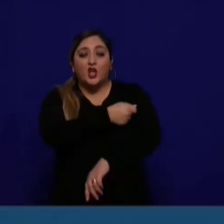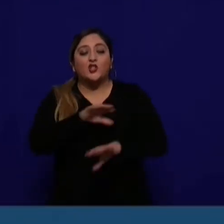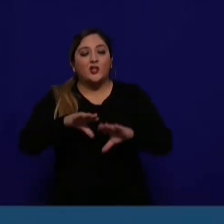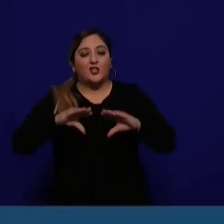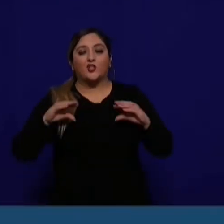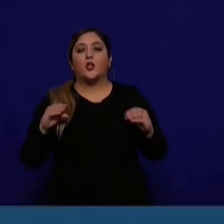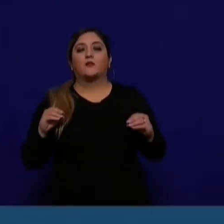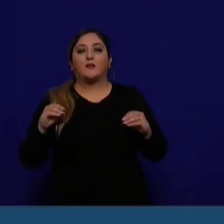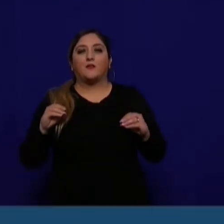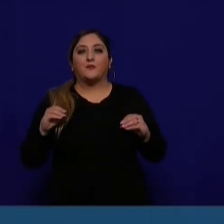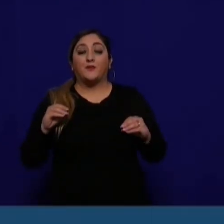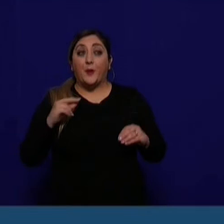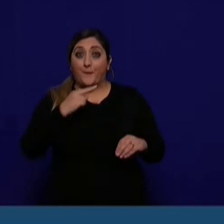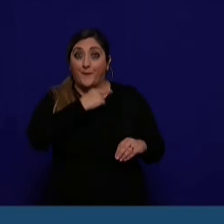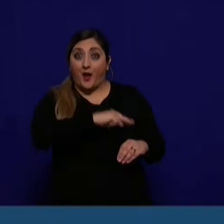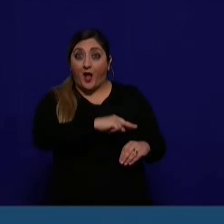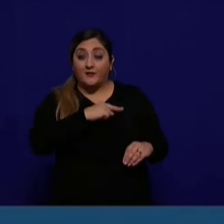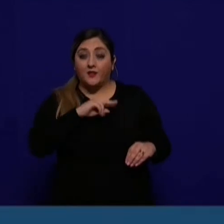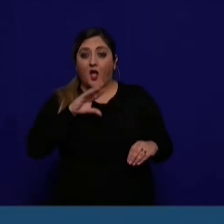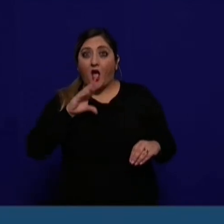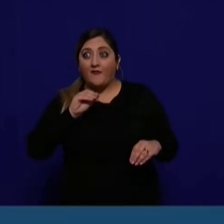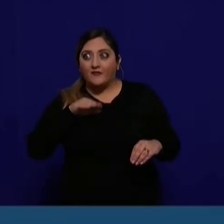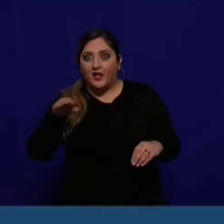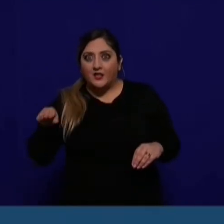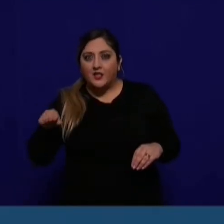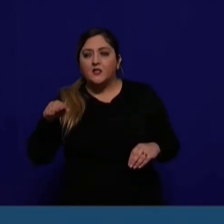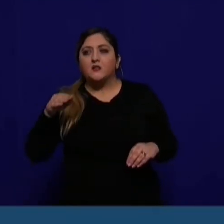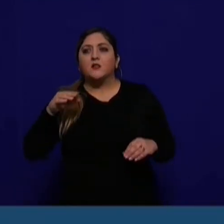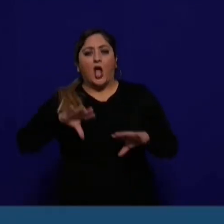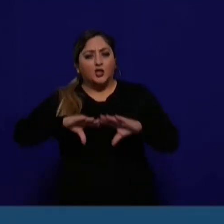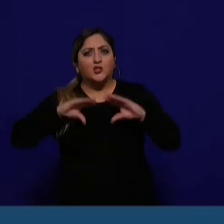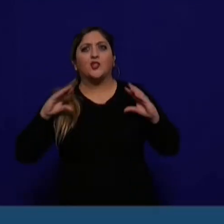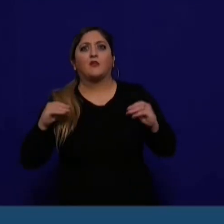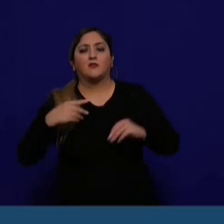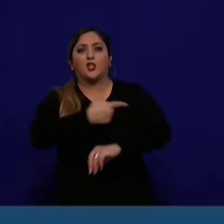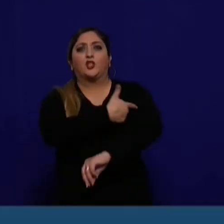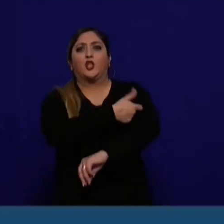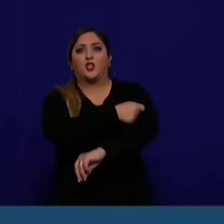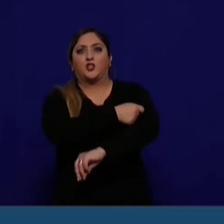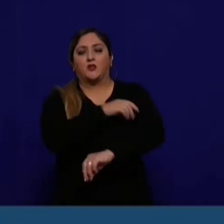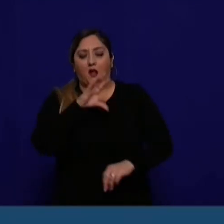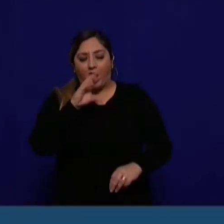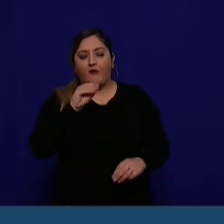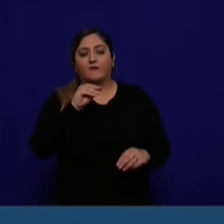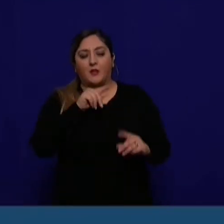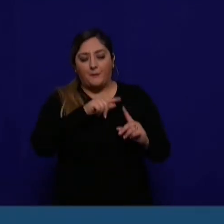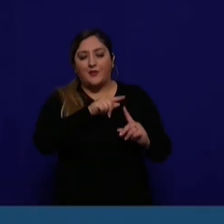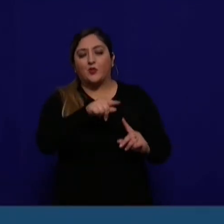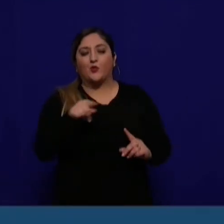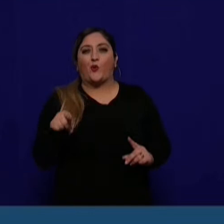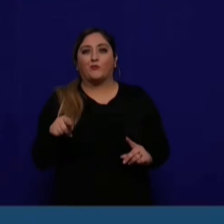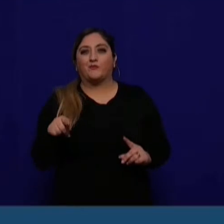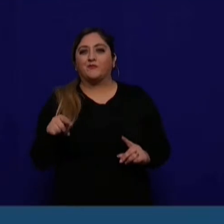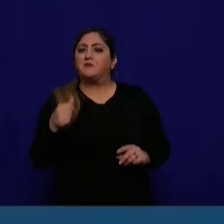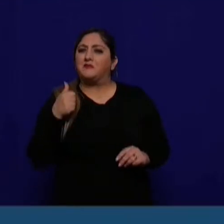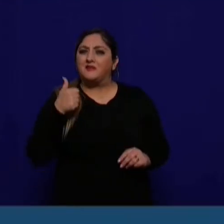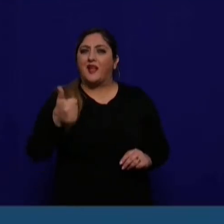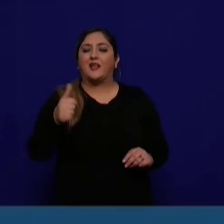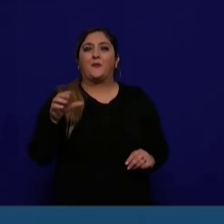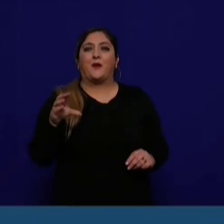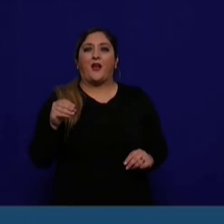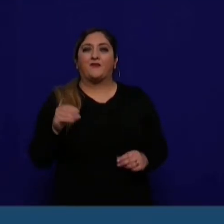tajba ħafna anka fil-vaccination ta' tfal fejn dejjem ikollna l-uptake li huwa tajjeb. U jekk tħares lejn